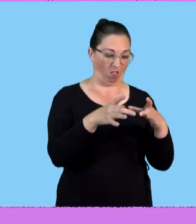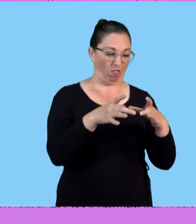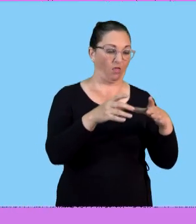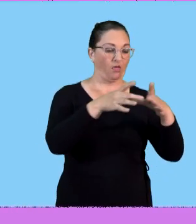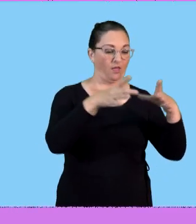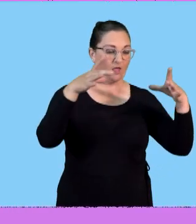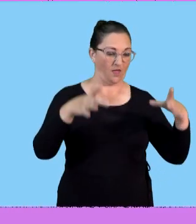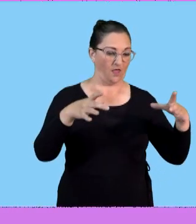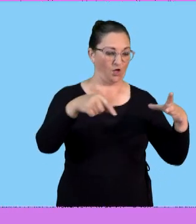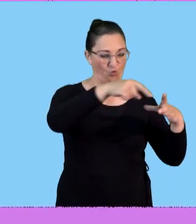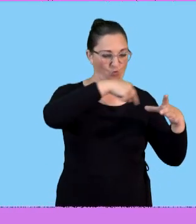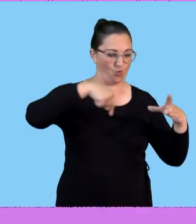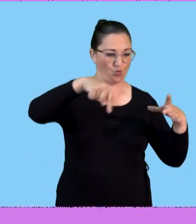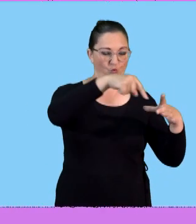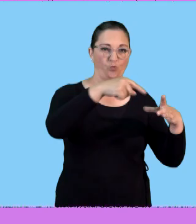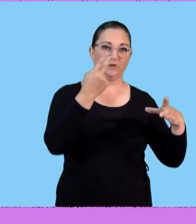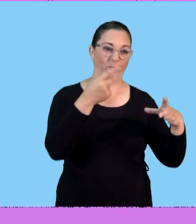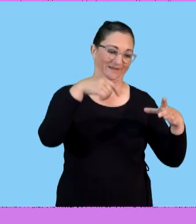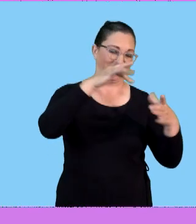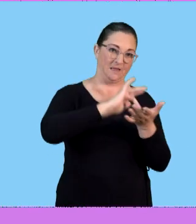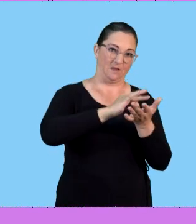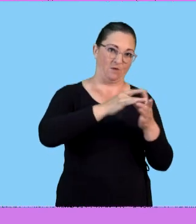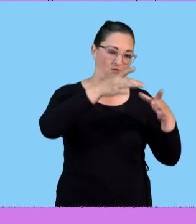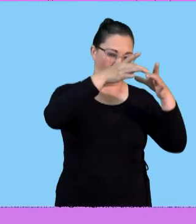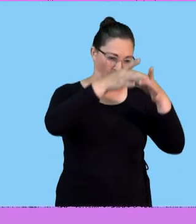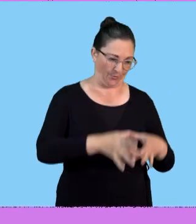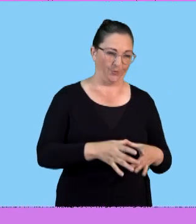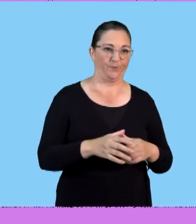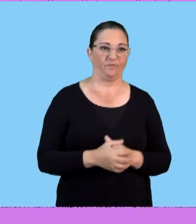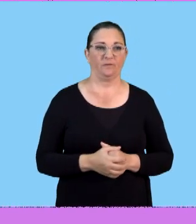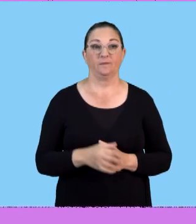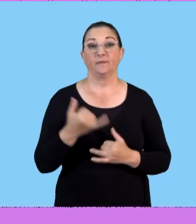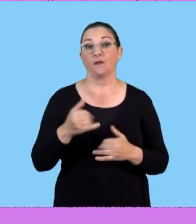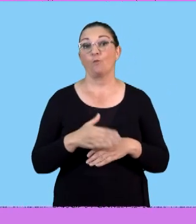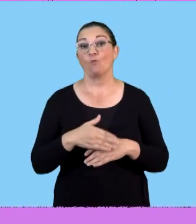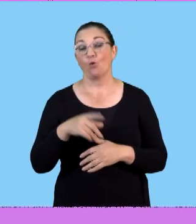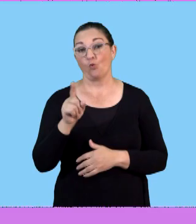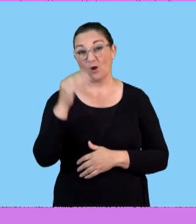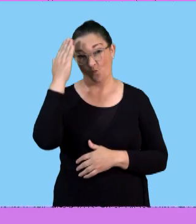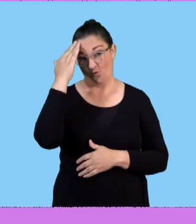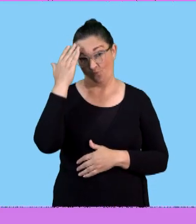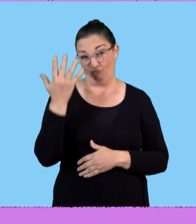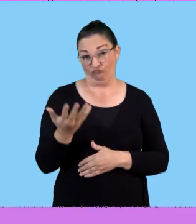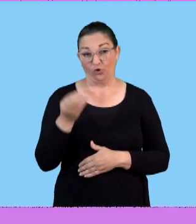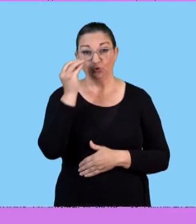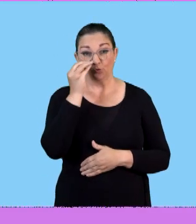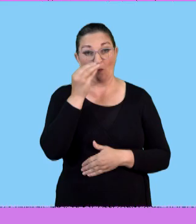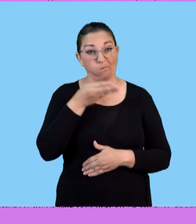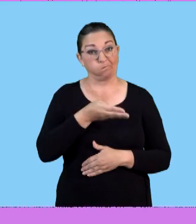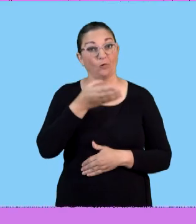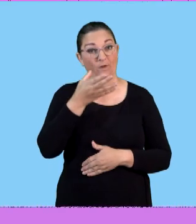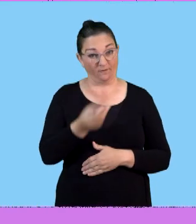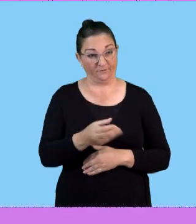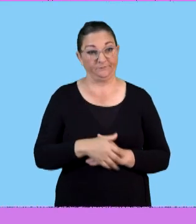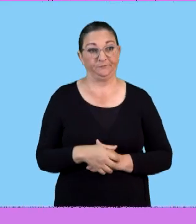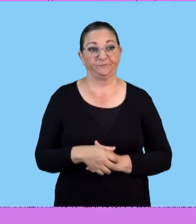basketball and the hoop when it passes through the center. Okay, now let's look at what else is presented. Again, a